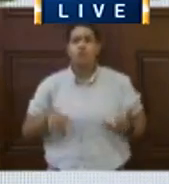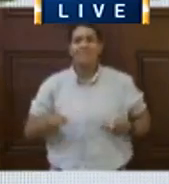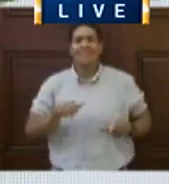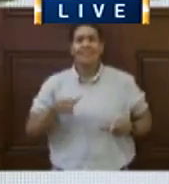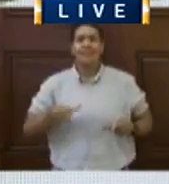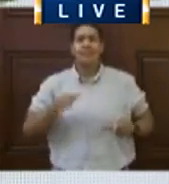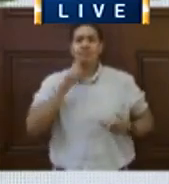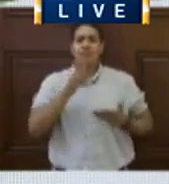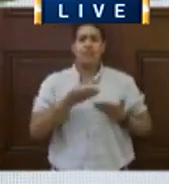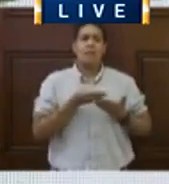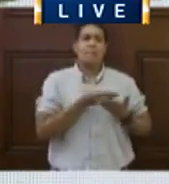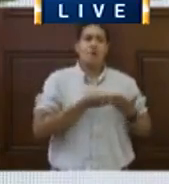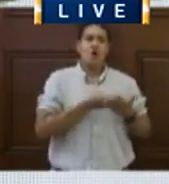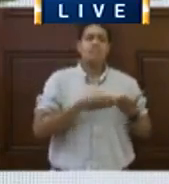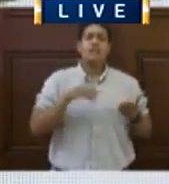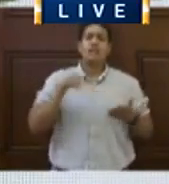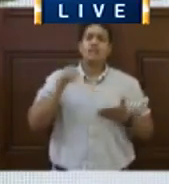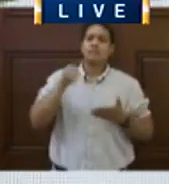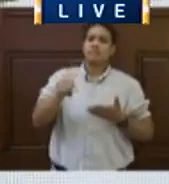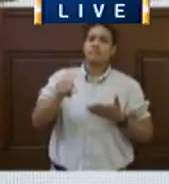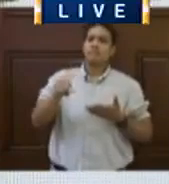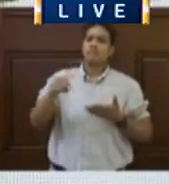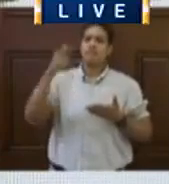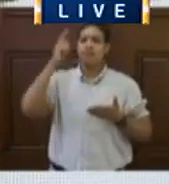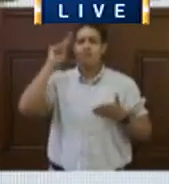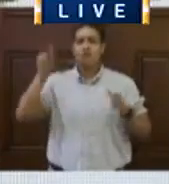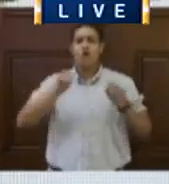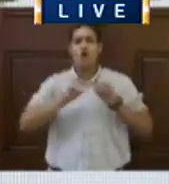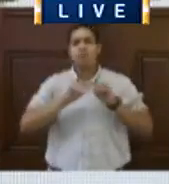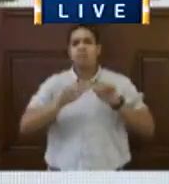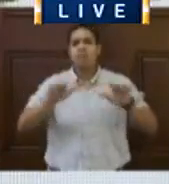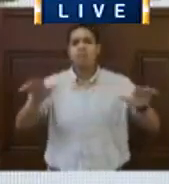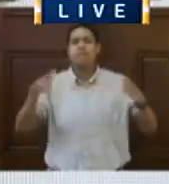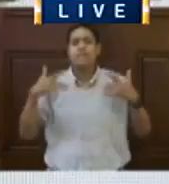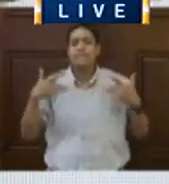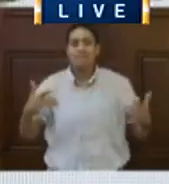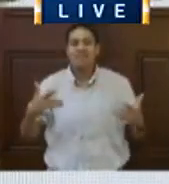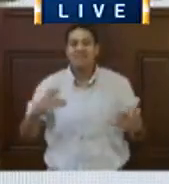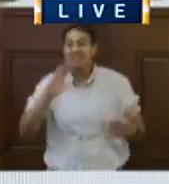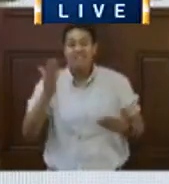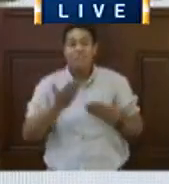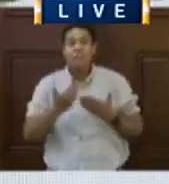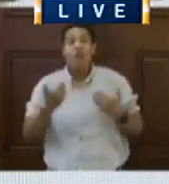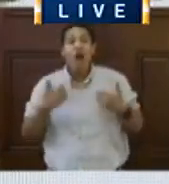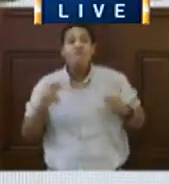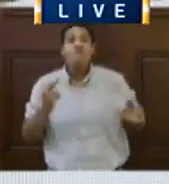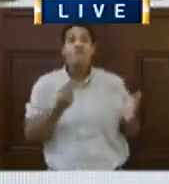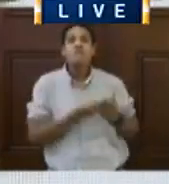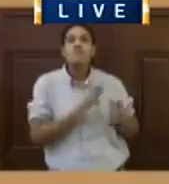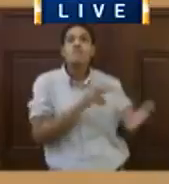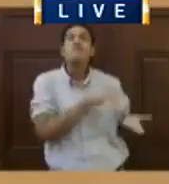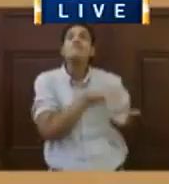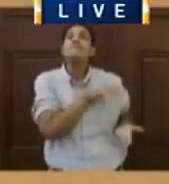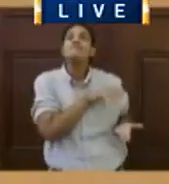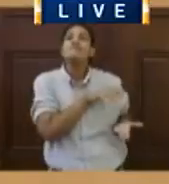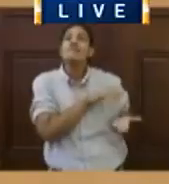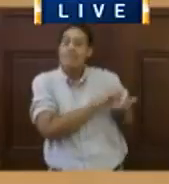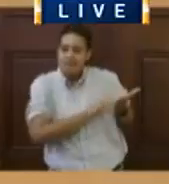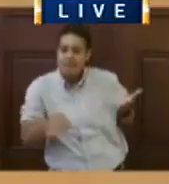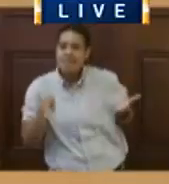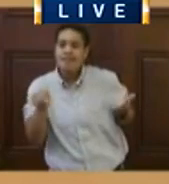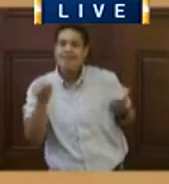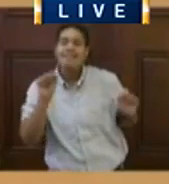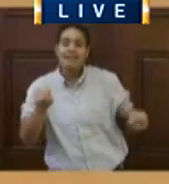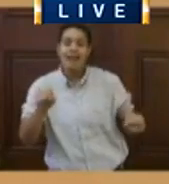budget for an epic event or budget for a catastrophe. And we actually have